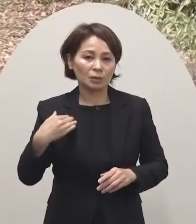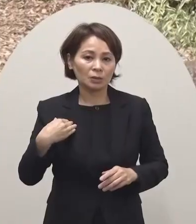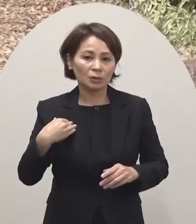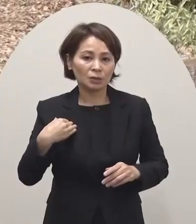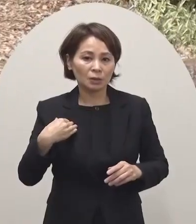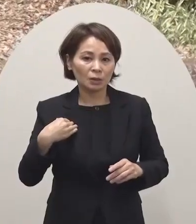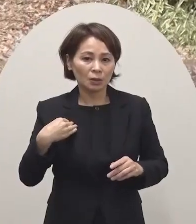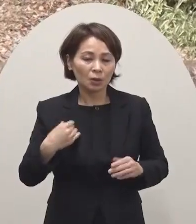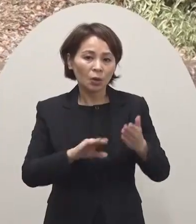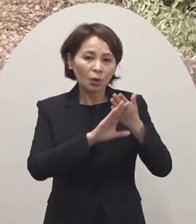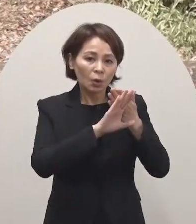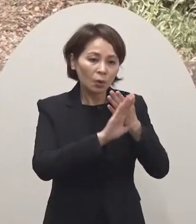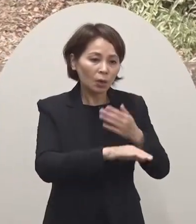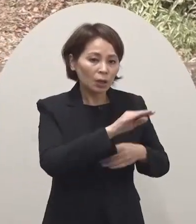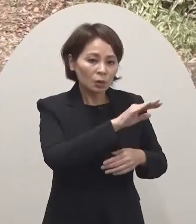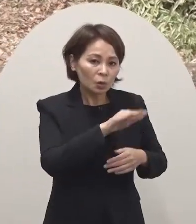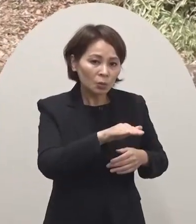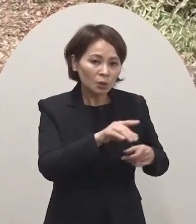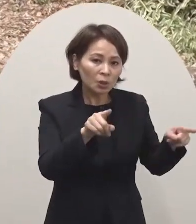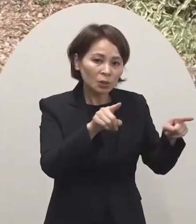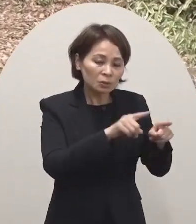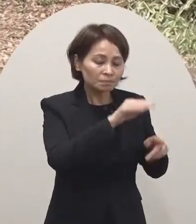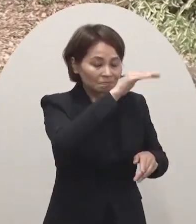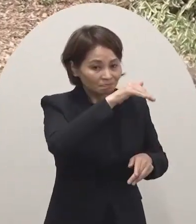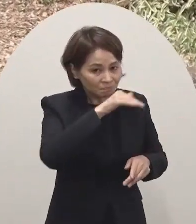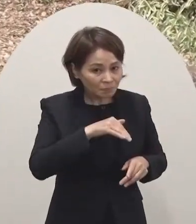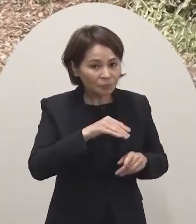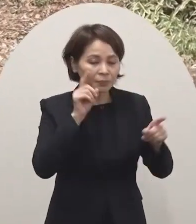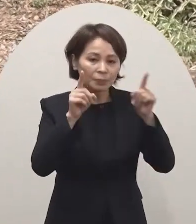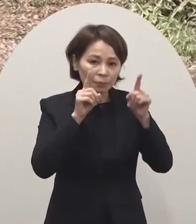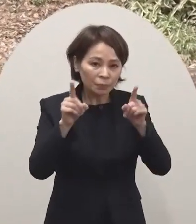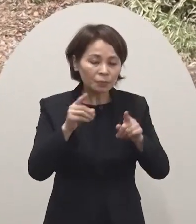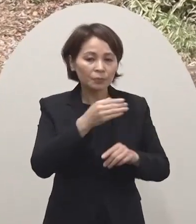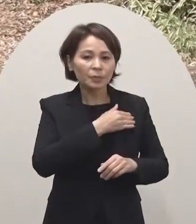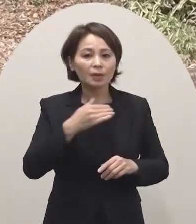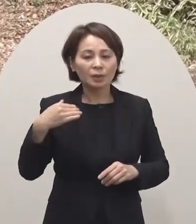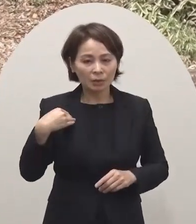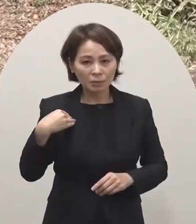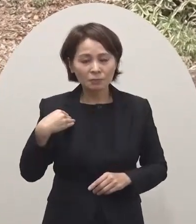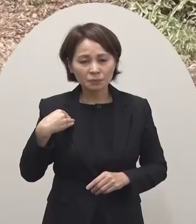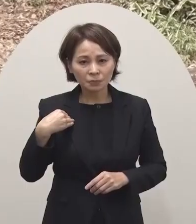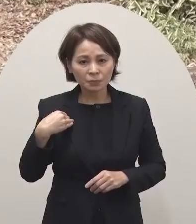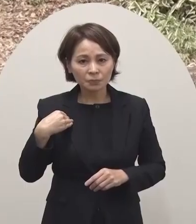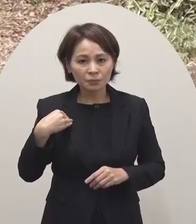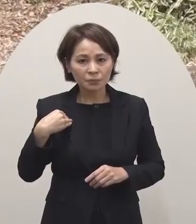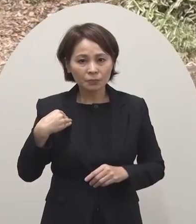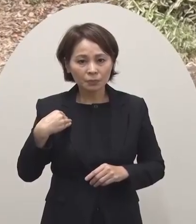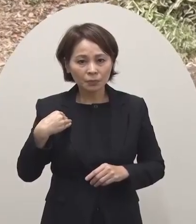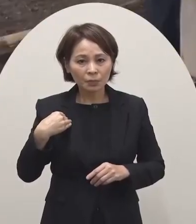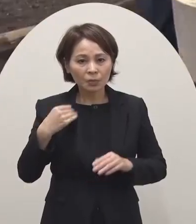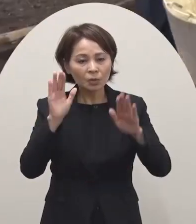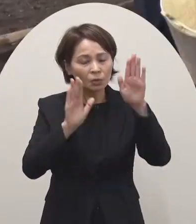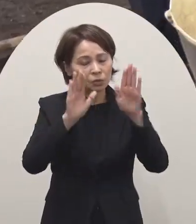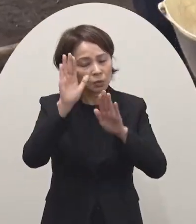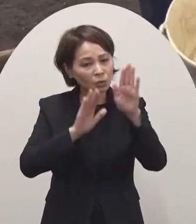If I want to be alone, I can be alone, and if I want to play with someone, I can just ask them and we can do something